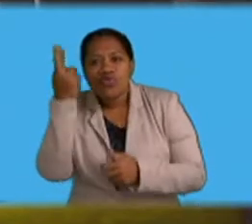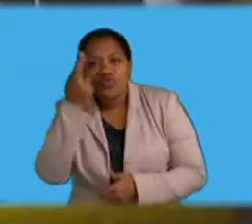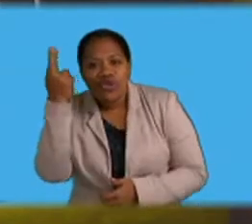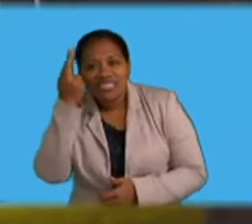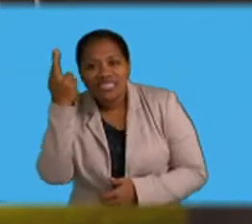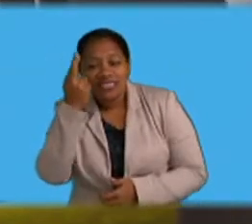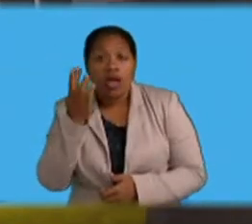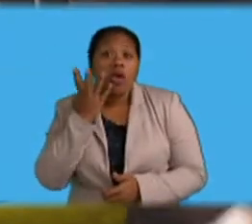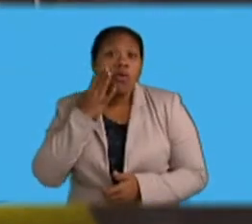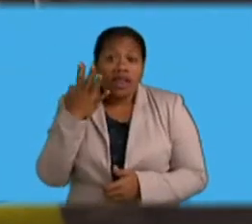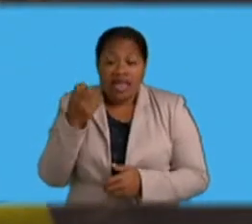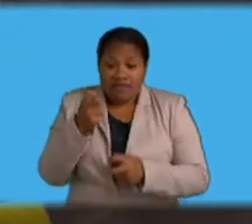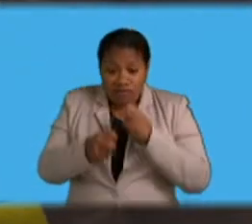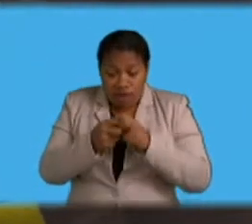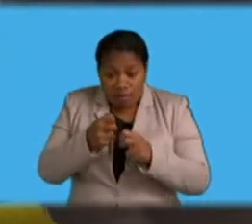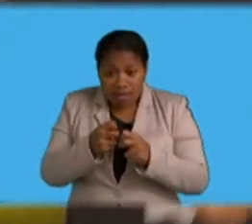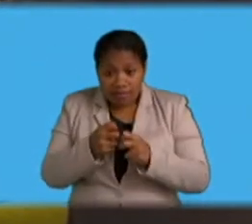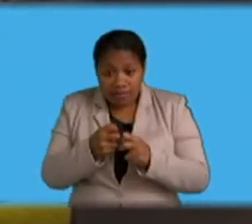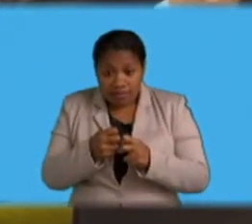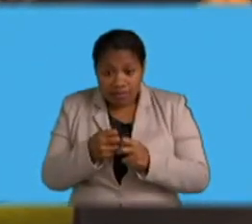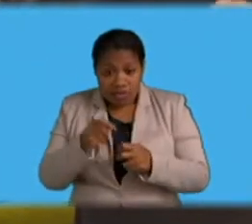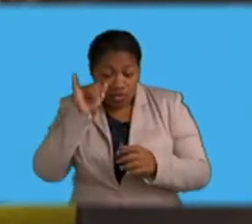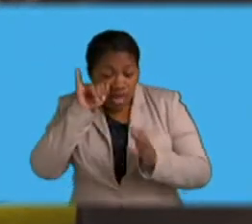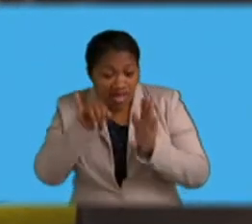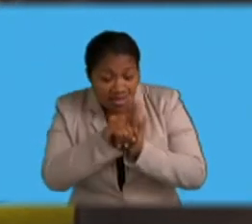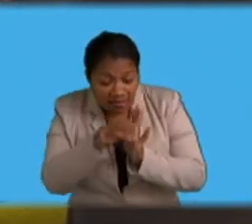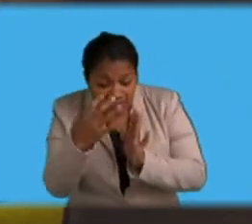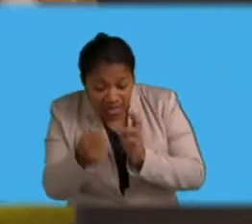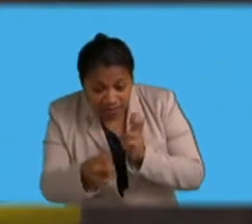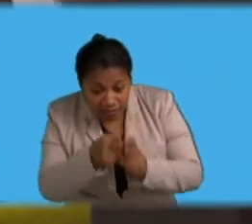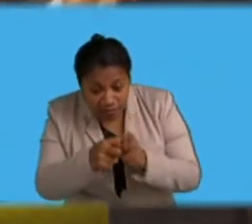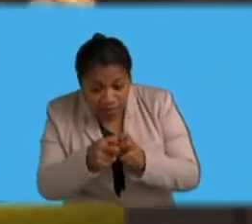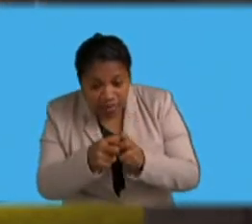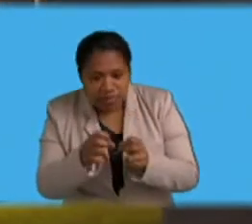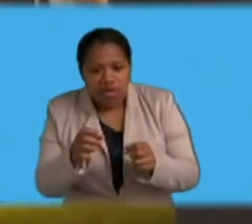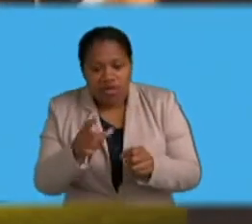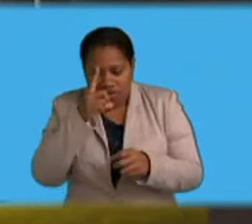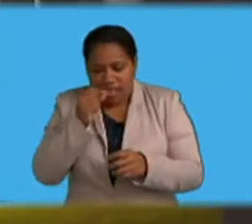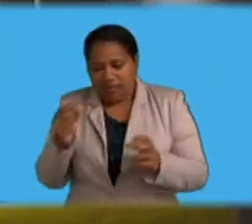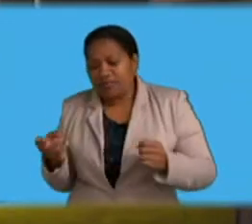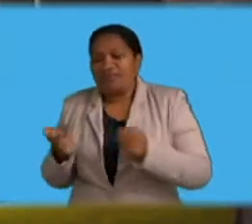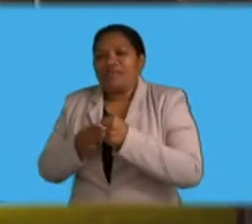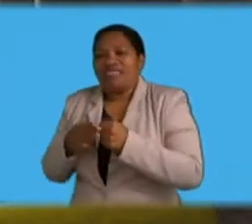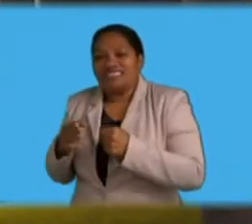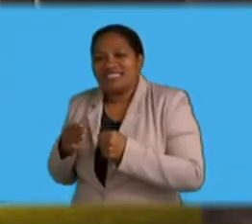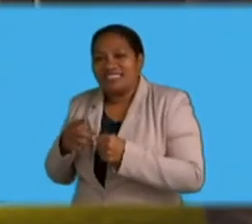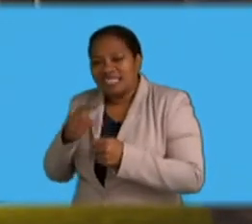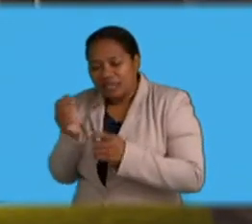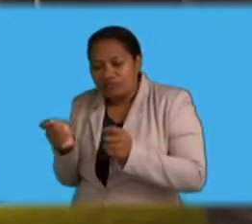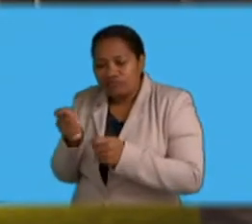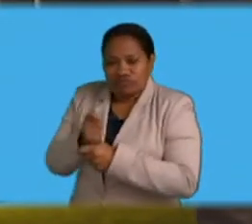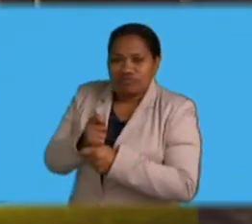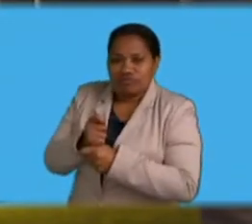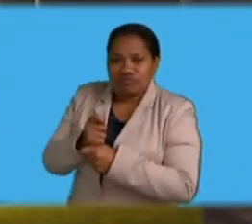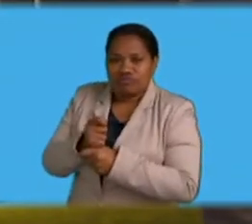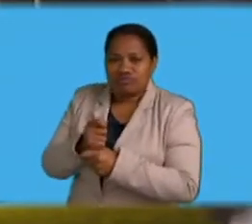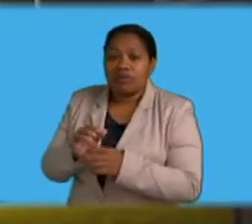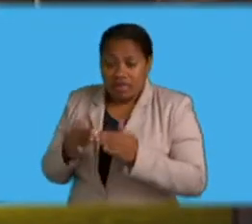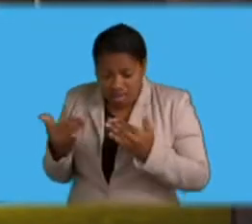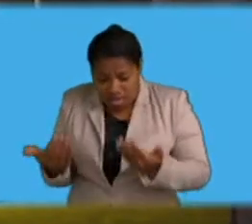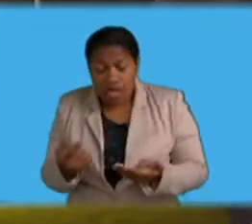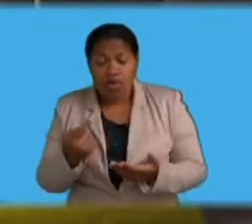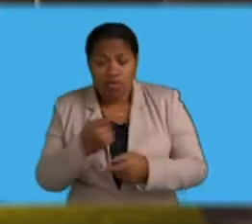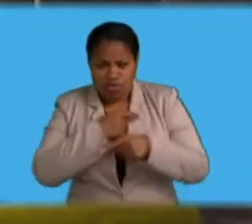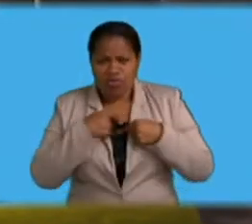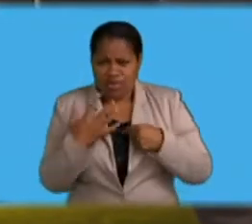identified, you fix it up. And you have the administrative, and in this case, the political will to fix it up. And we